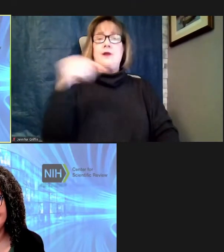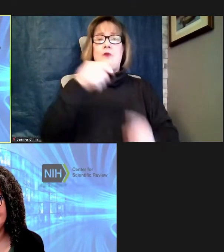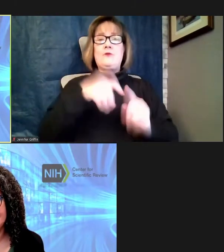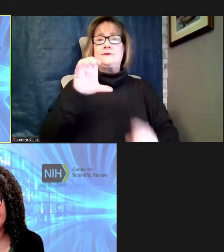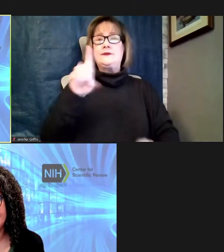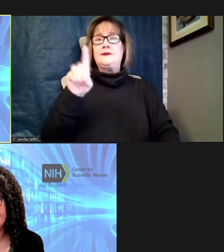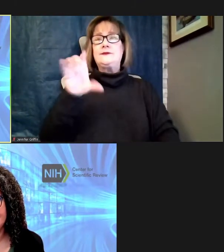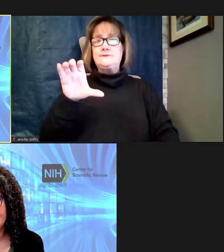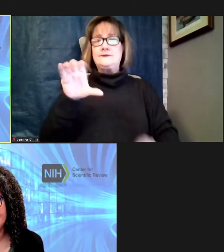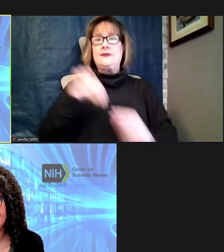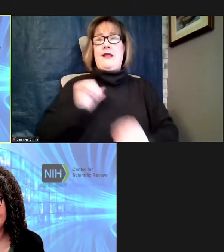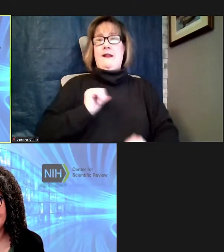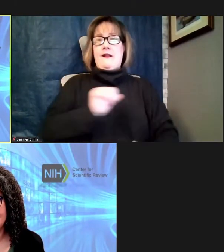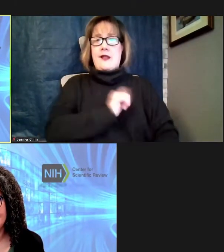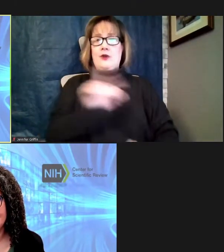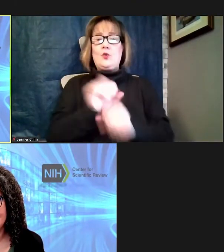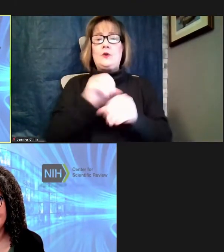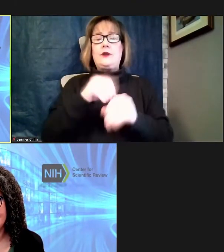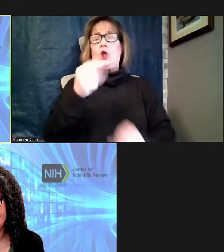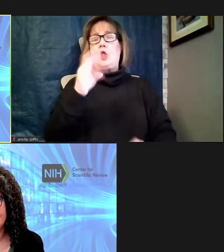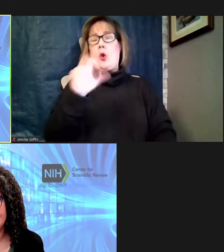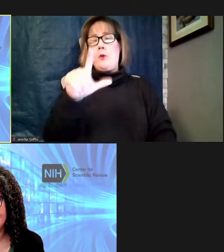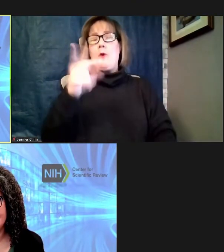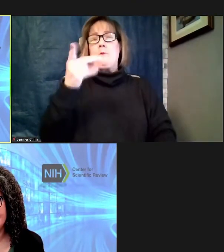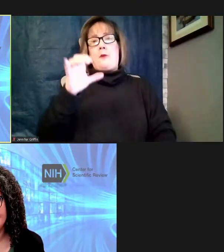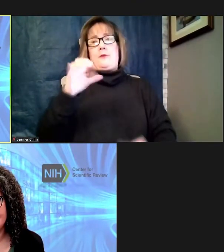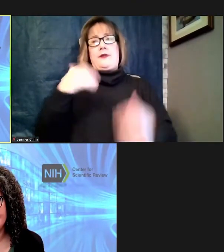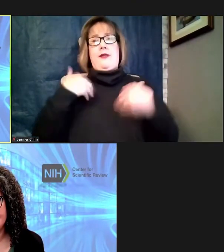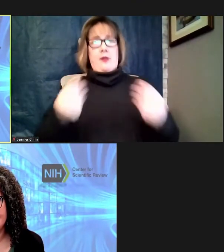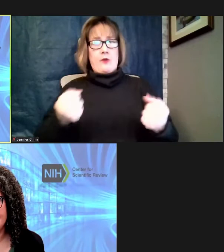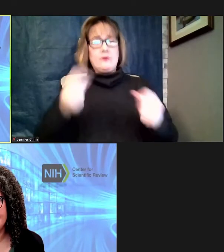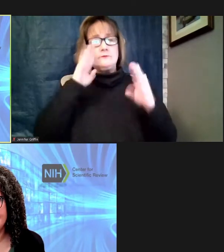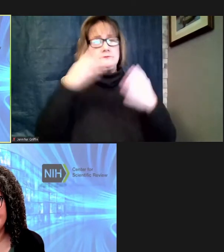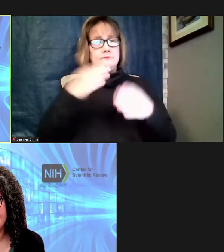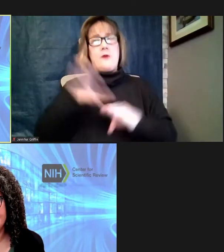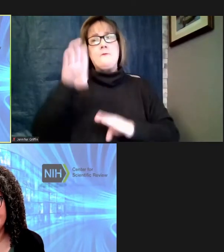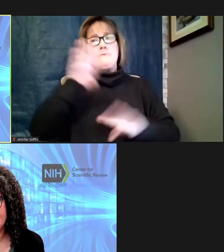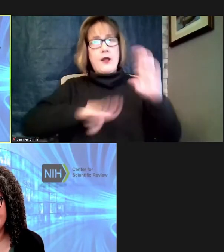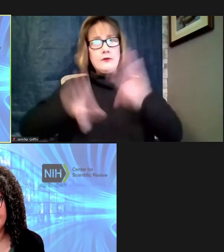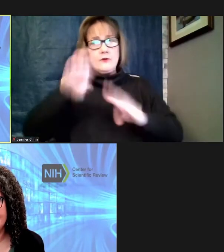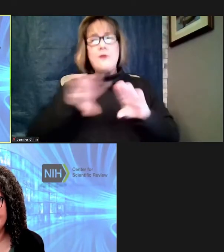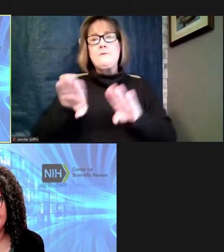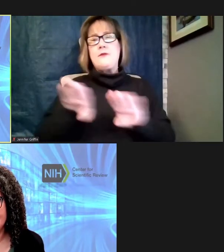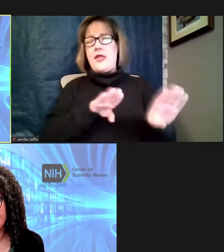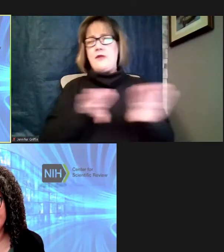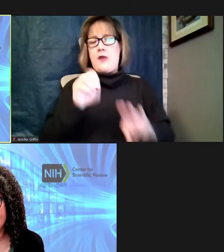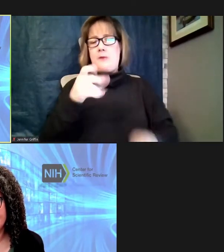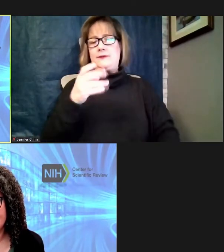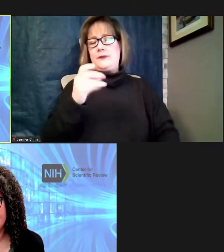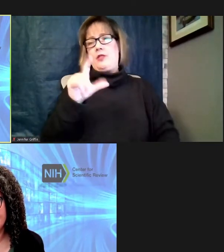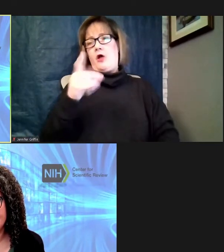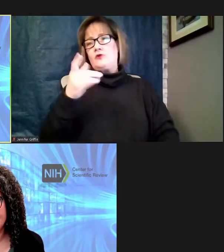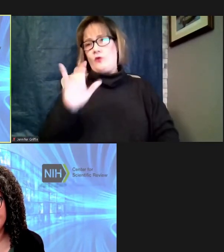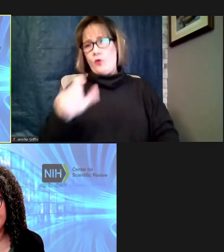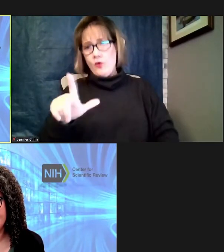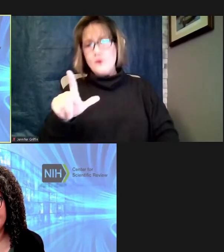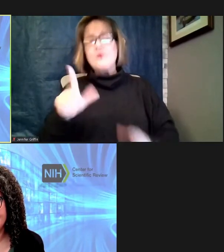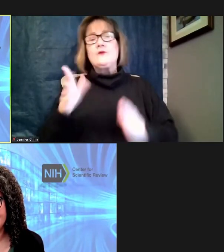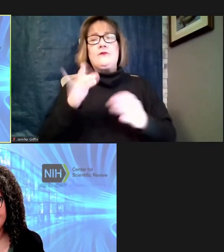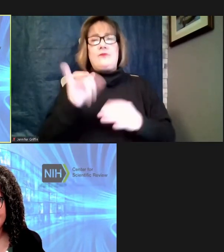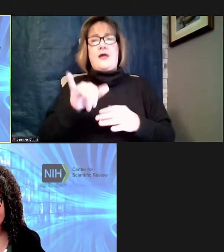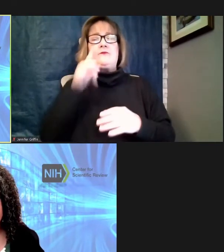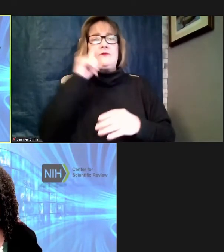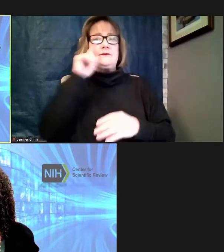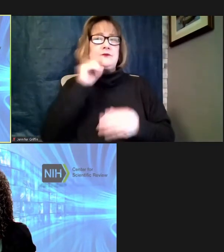CDC in Atlanta, where she worked in global public health, focusing on biological and behavioral epidemiological surveillance of sexually